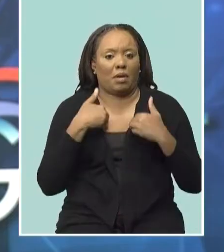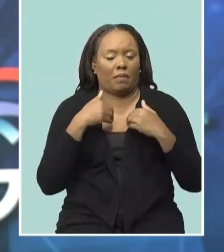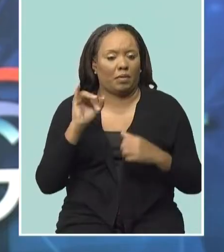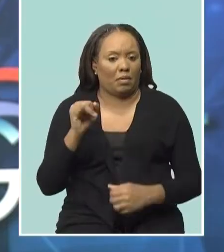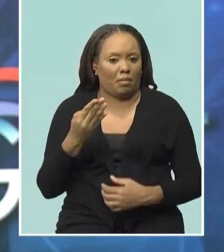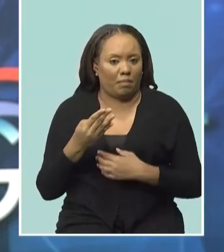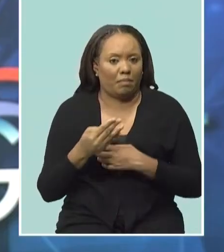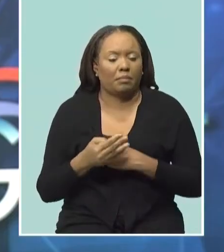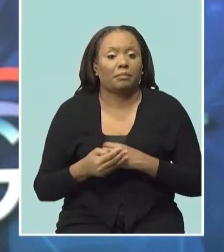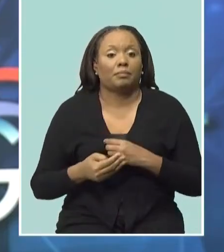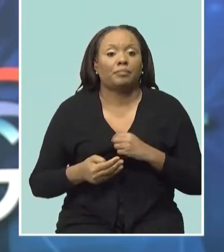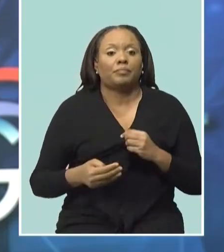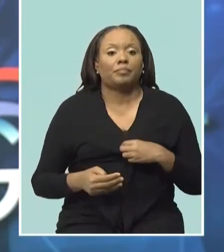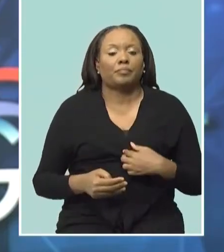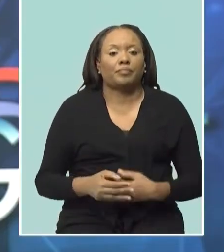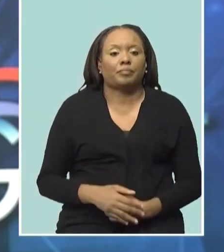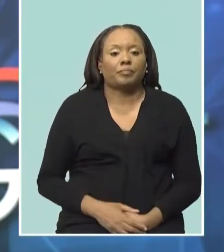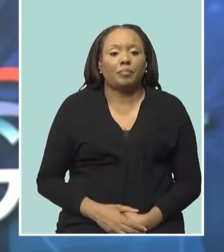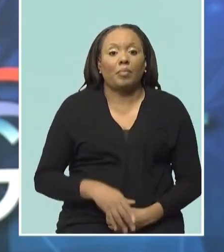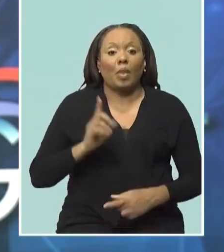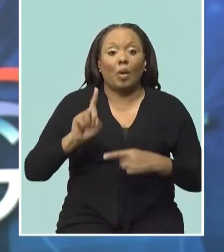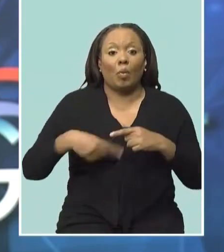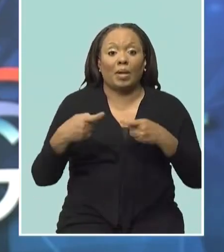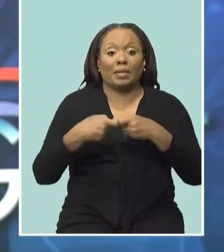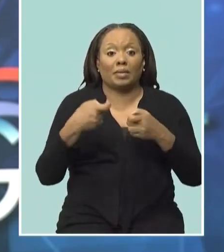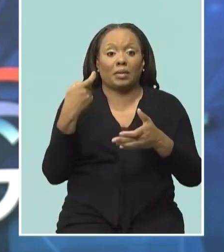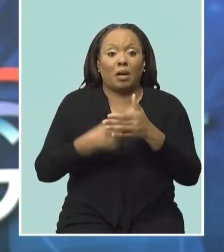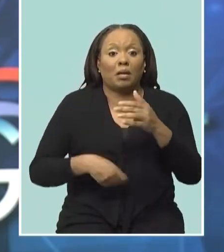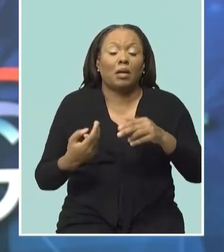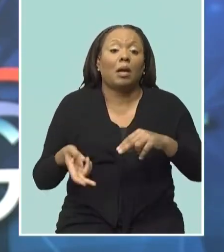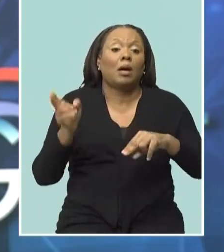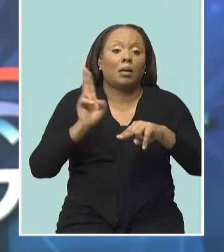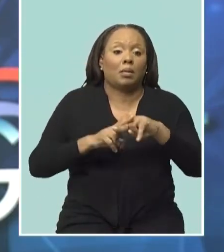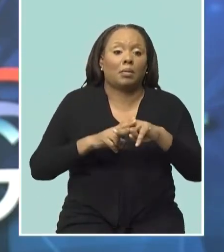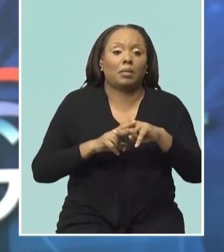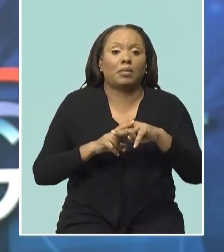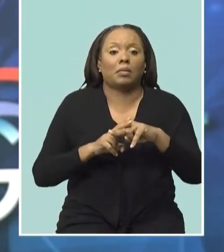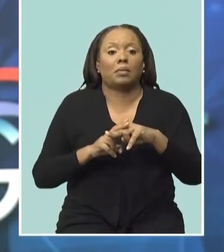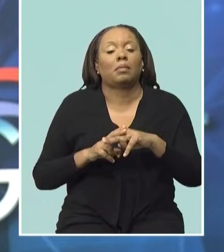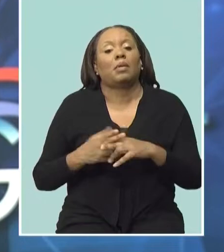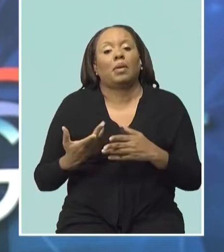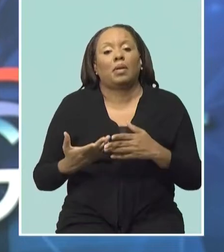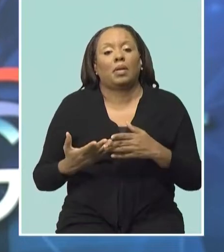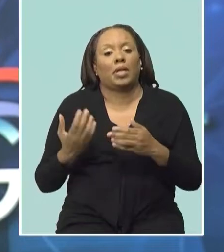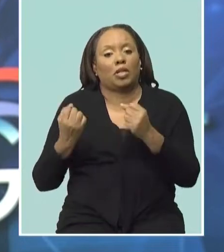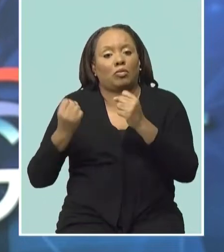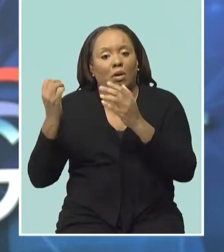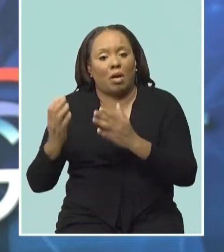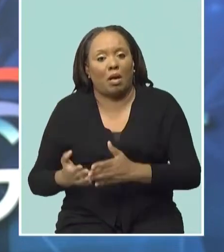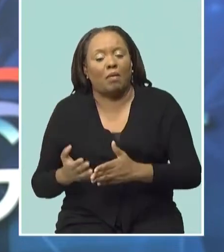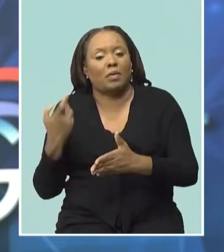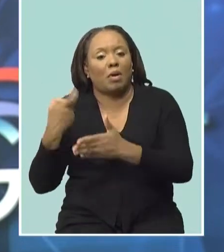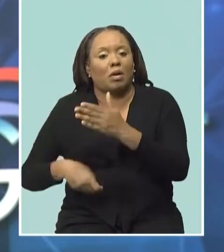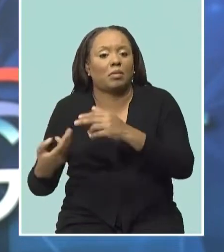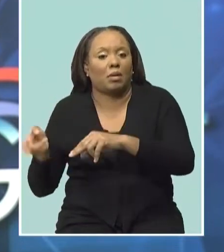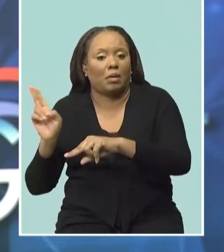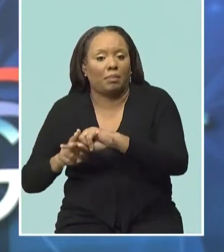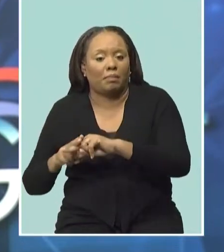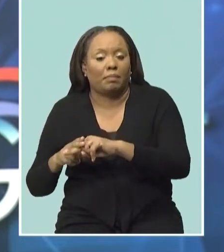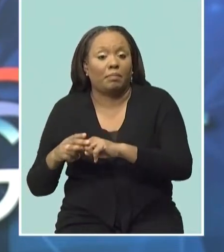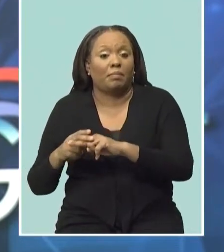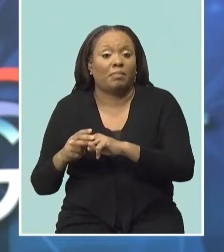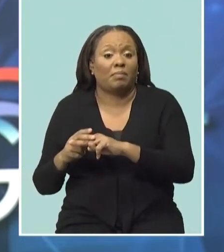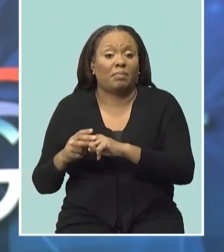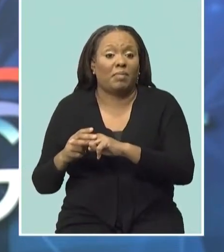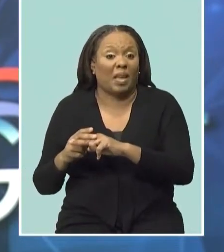the reality going forward is when electricity costs go up, the rate for mobilers will also go up. And in fairness, if